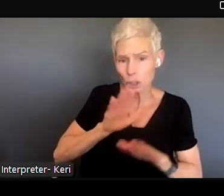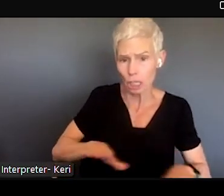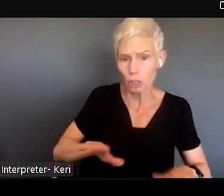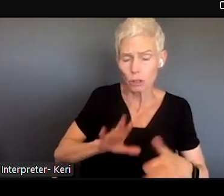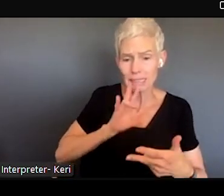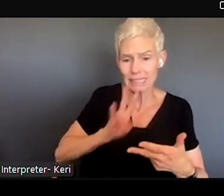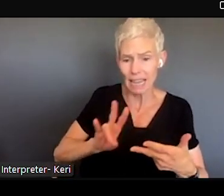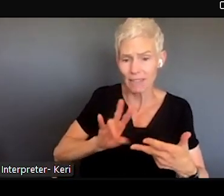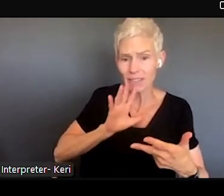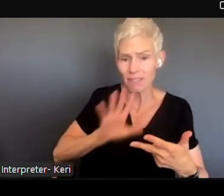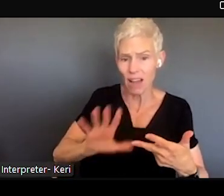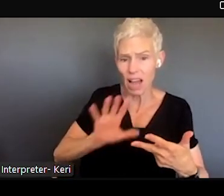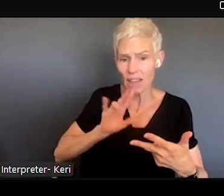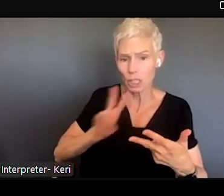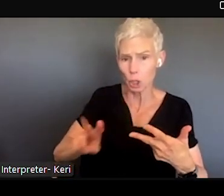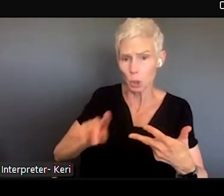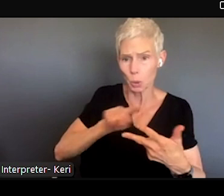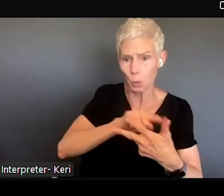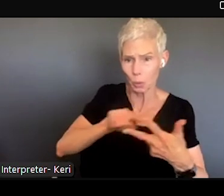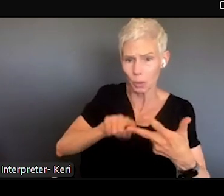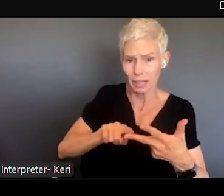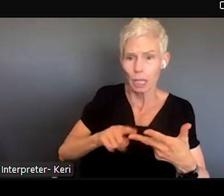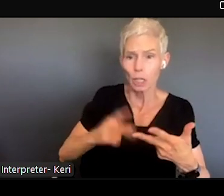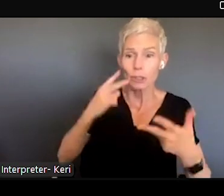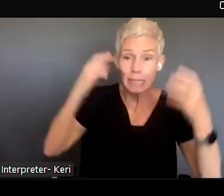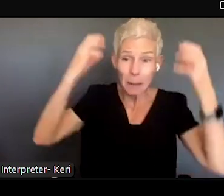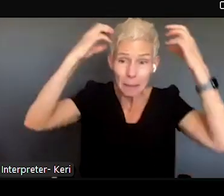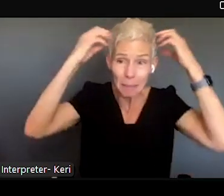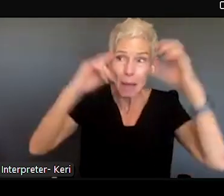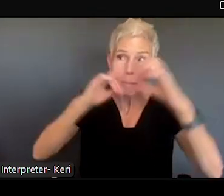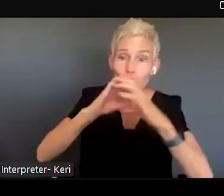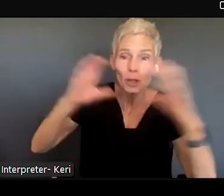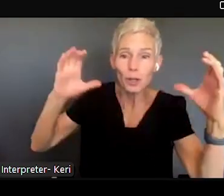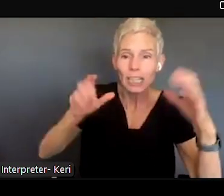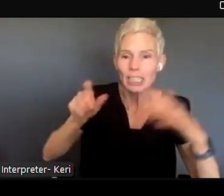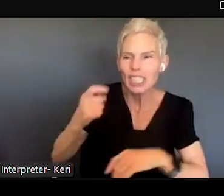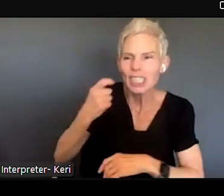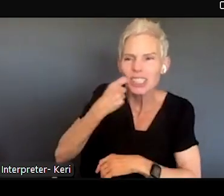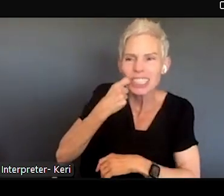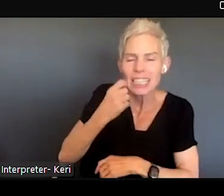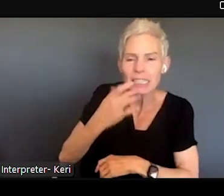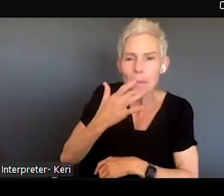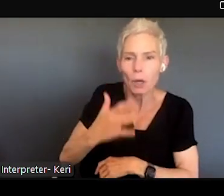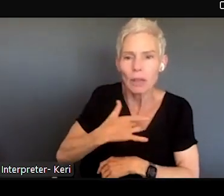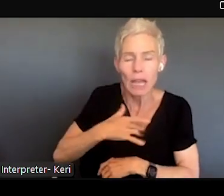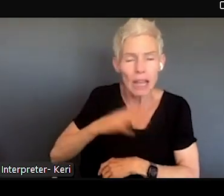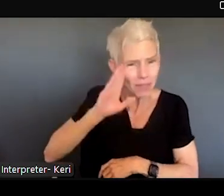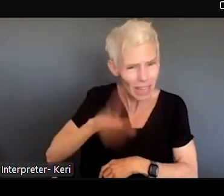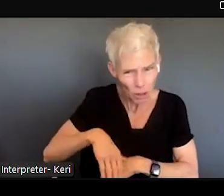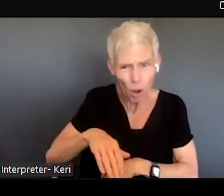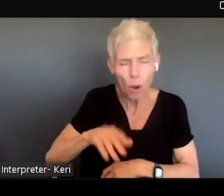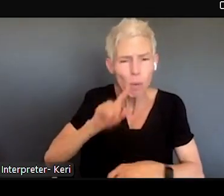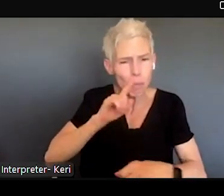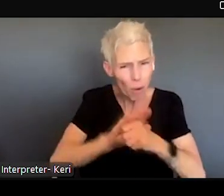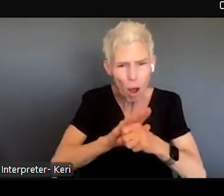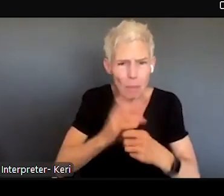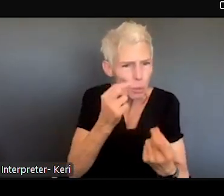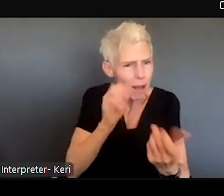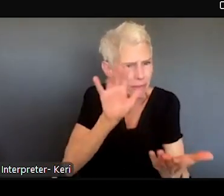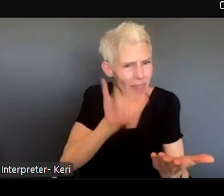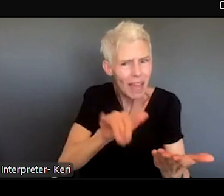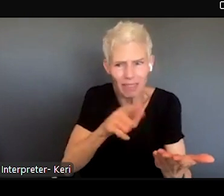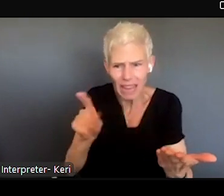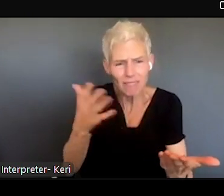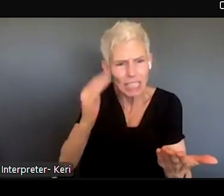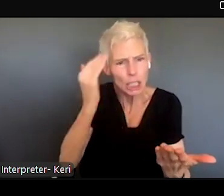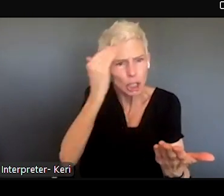now a 2-year-old. If you can't see the Minnie Mouse balloon up there, she just had a birthday. They know what a promise is, right? And it's something that